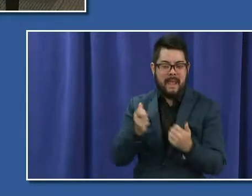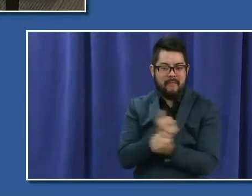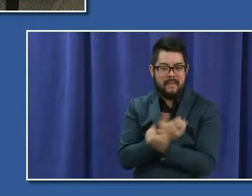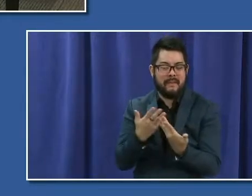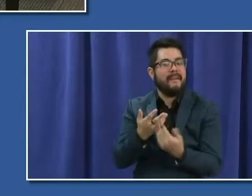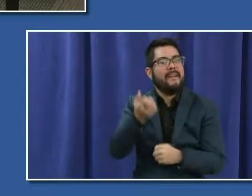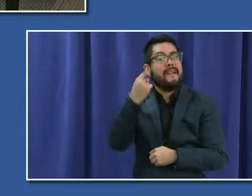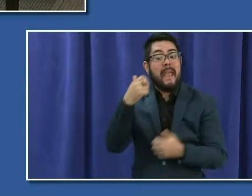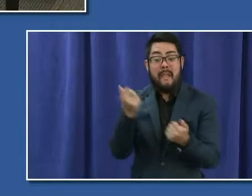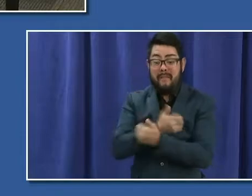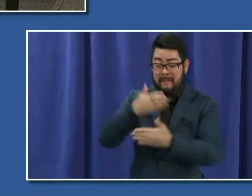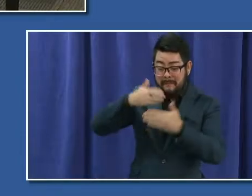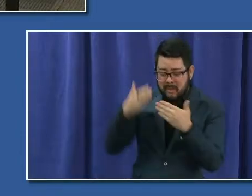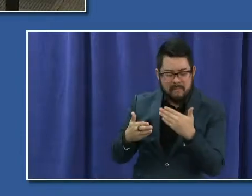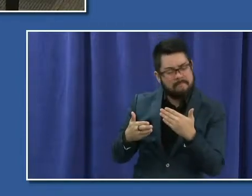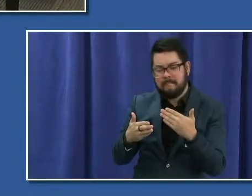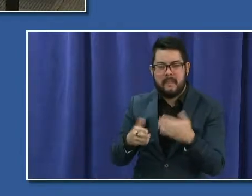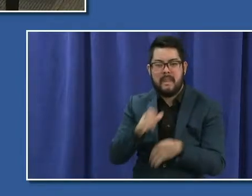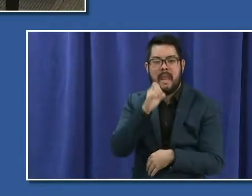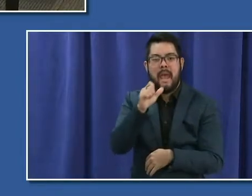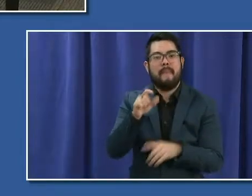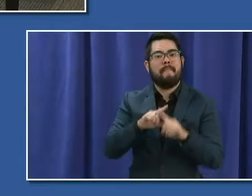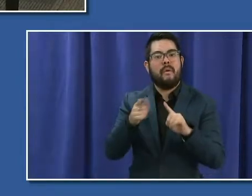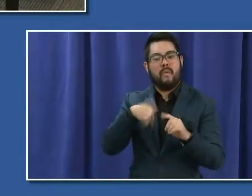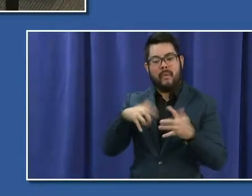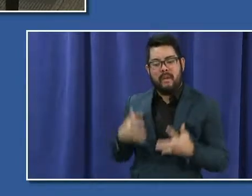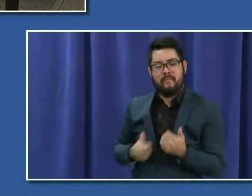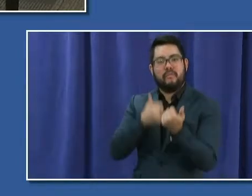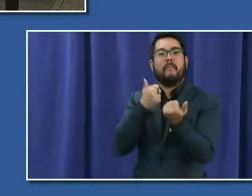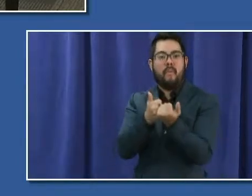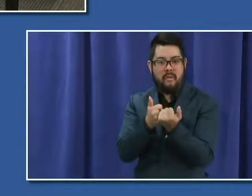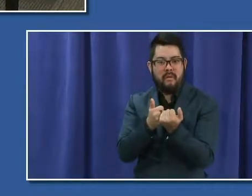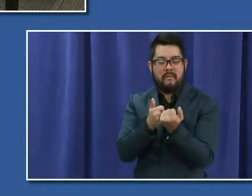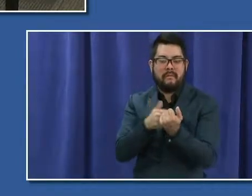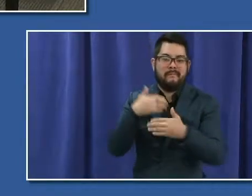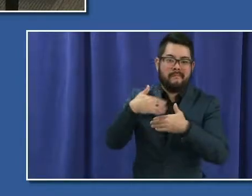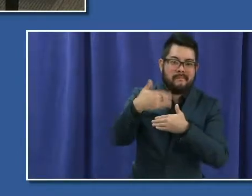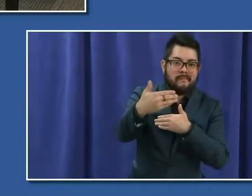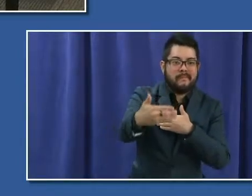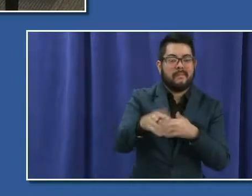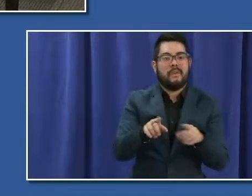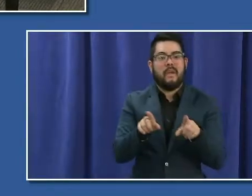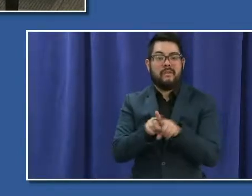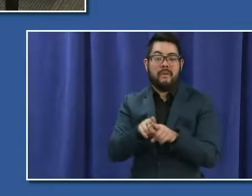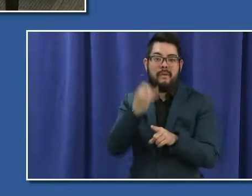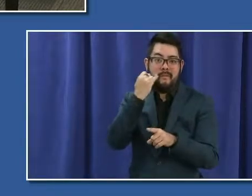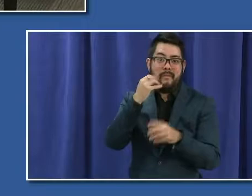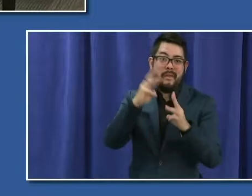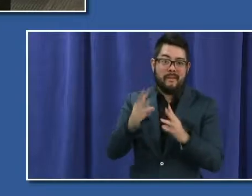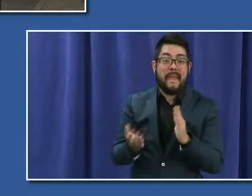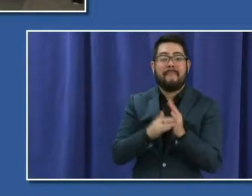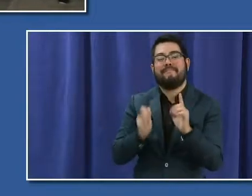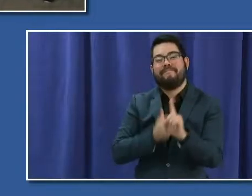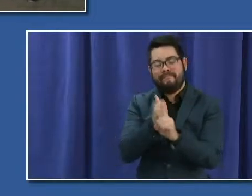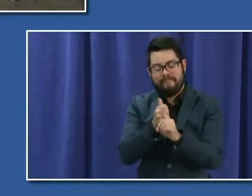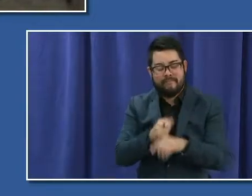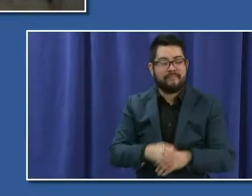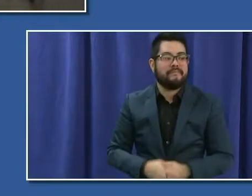but they'll continue to support, and we support them when needed, as well as with winter weather. Excellent. Too.